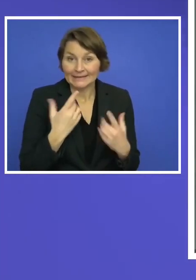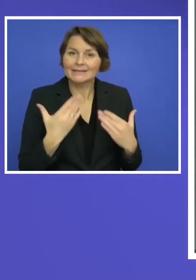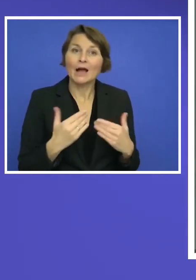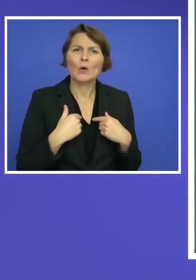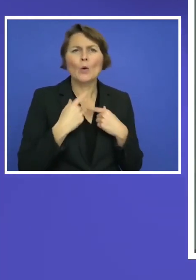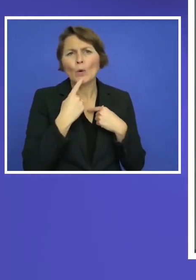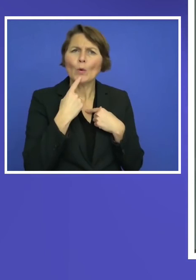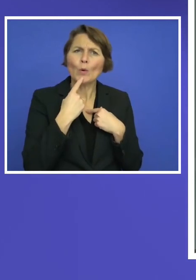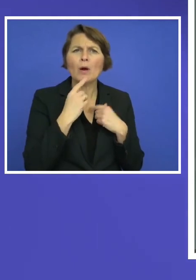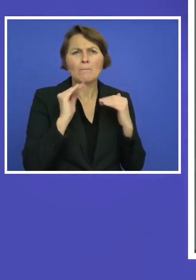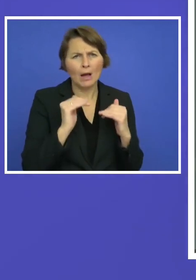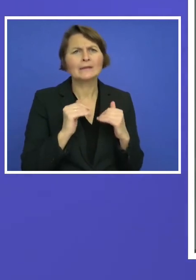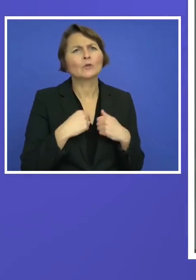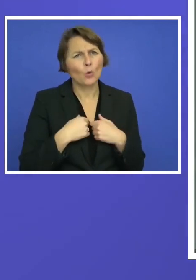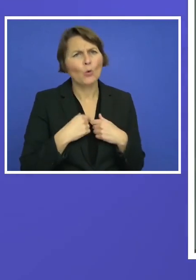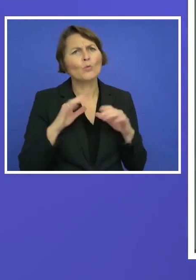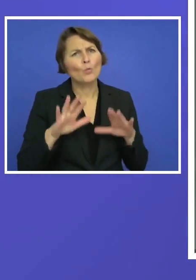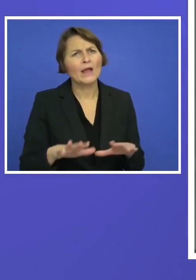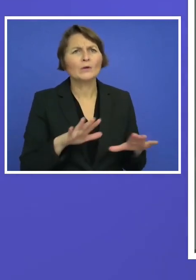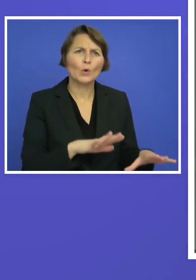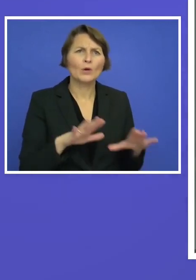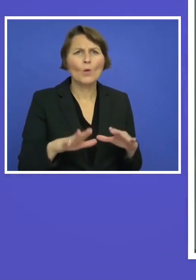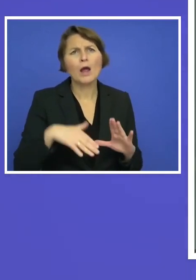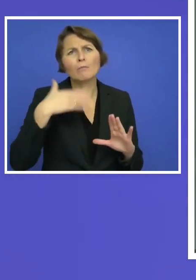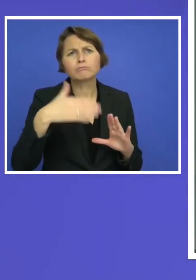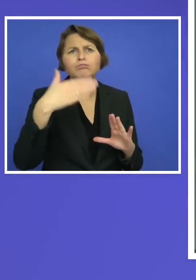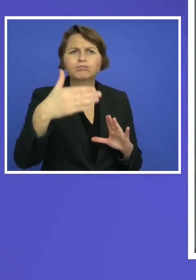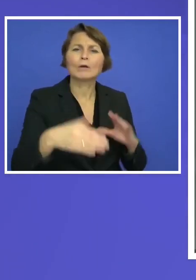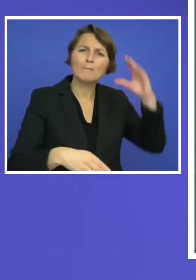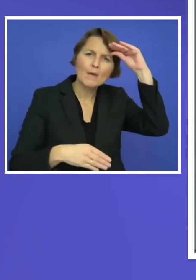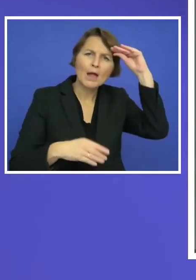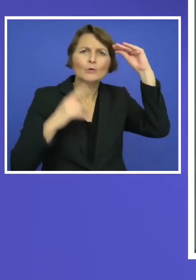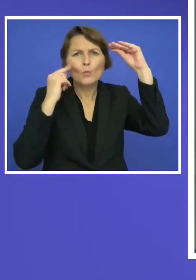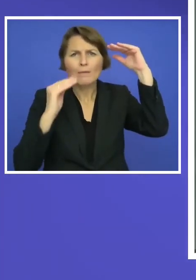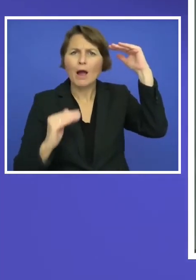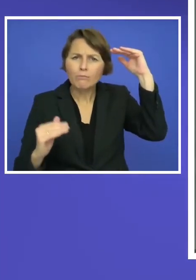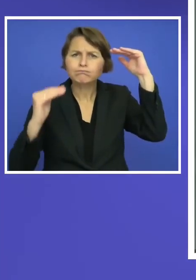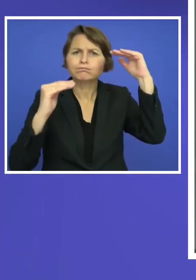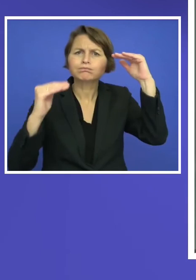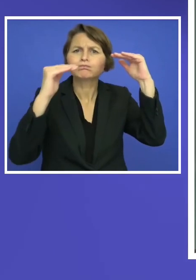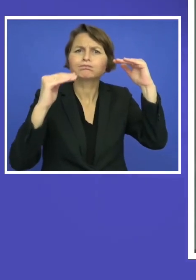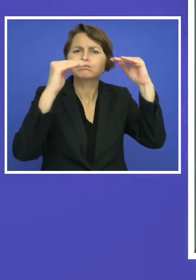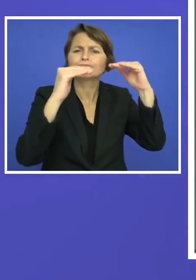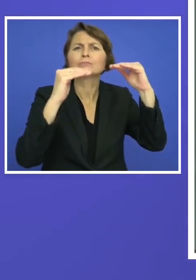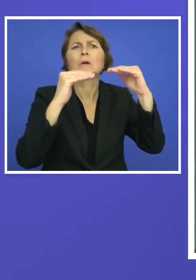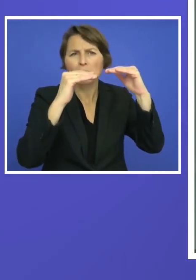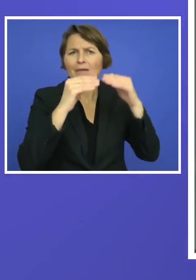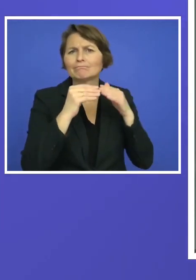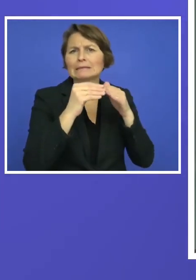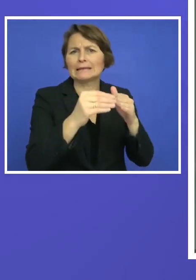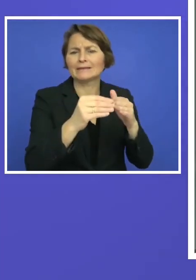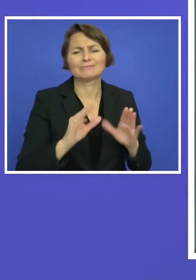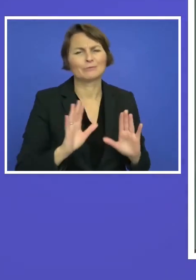leadership. If you keep an eye on the work of the Gender Equity Hub, we're about to produce